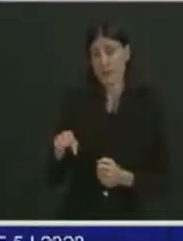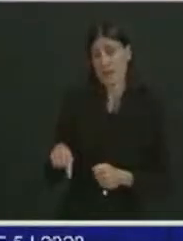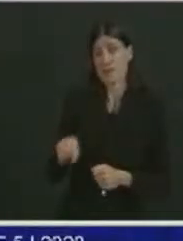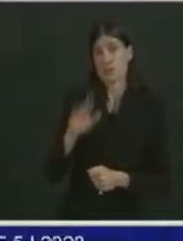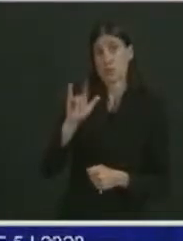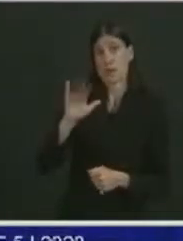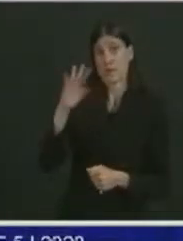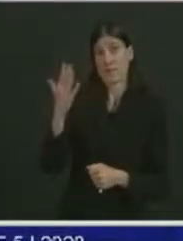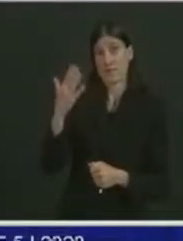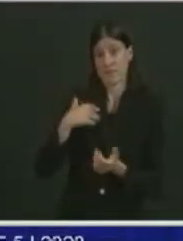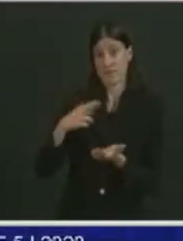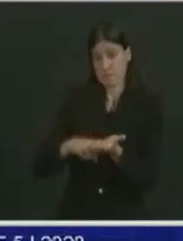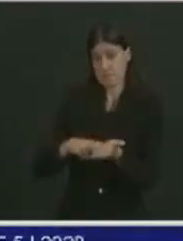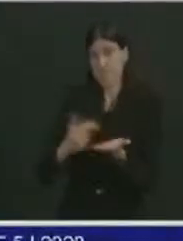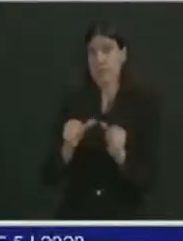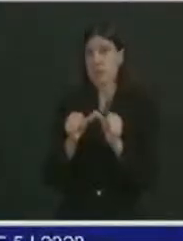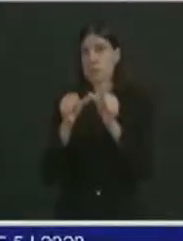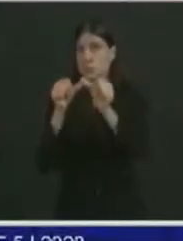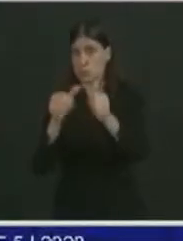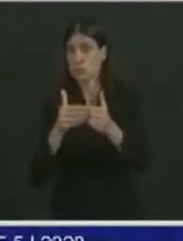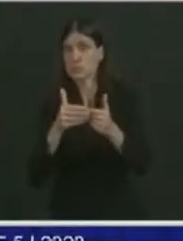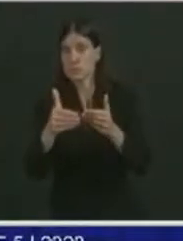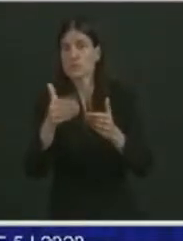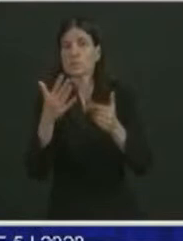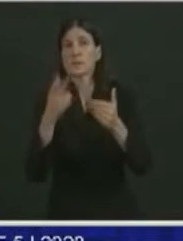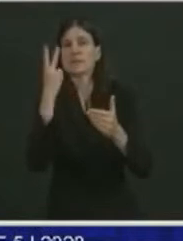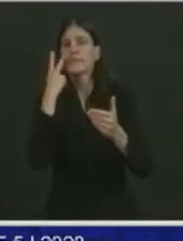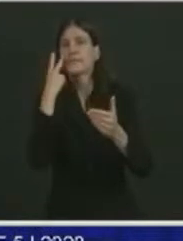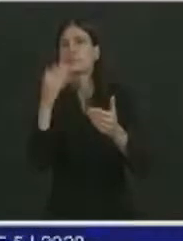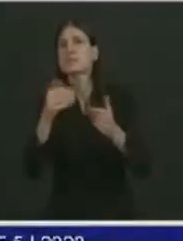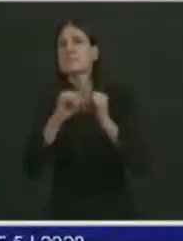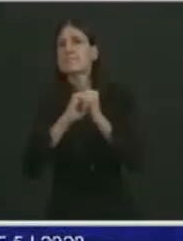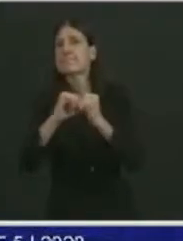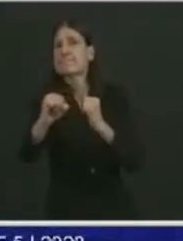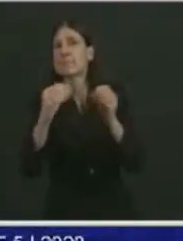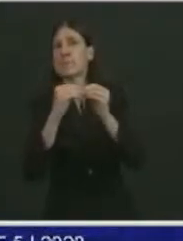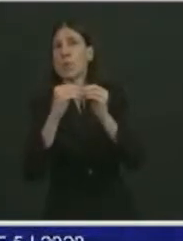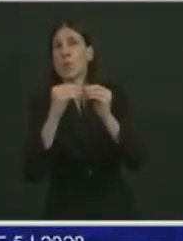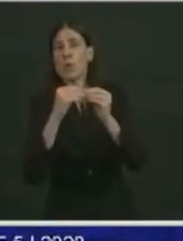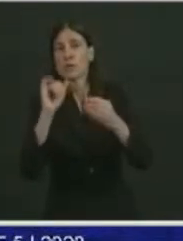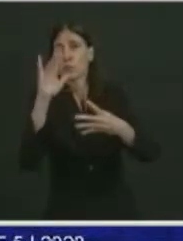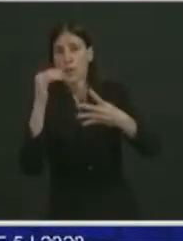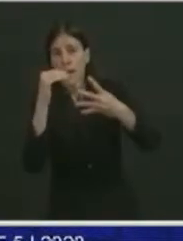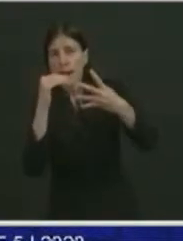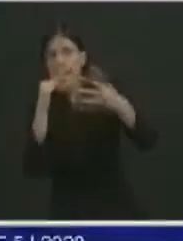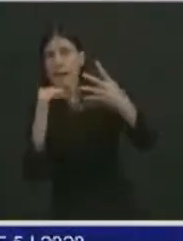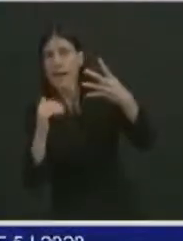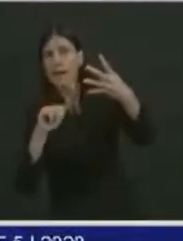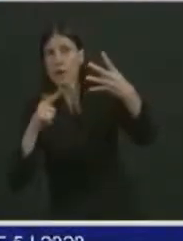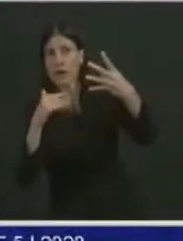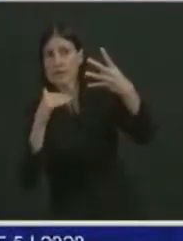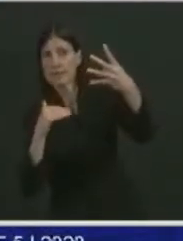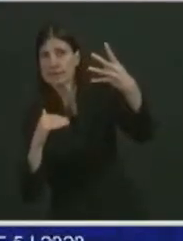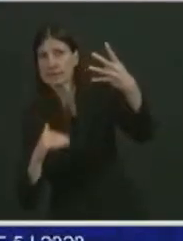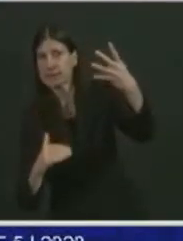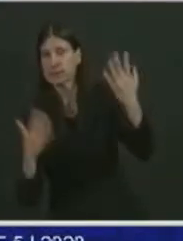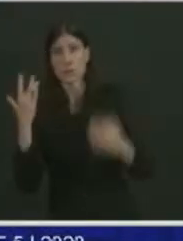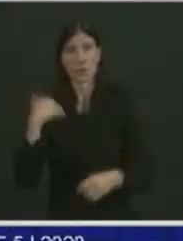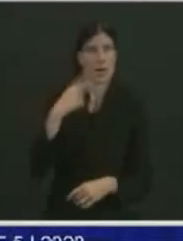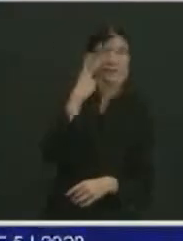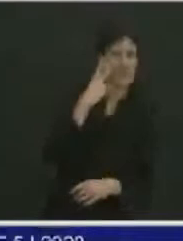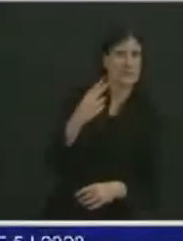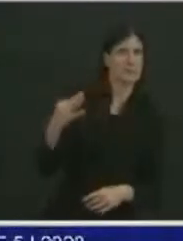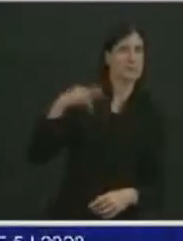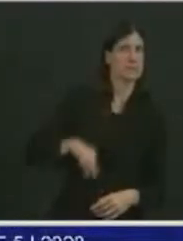with the legislature to make this permanent. We've learned there's a role for telemedicine, and it ought to be provided